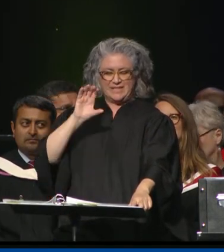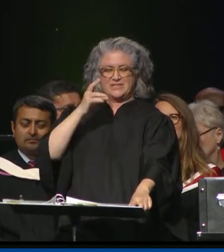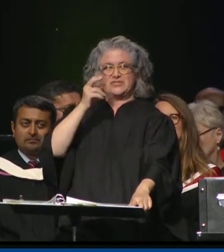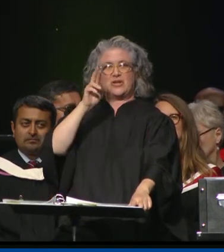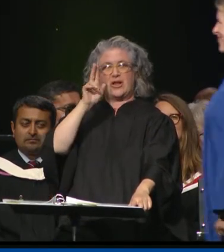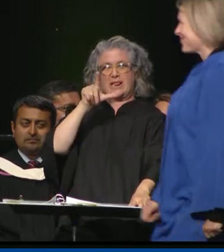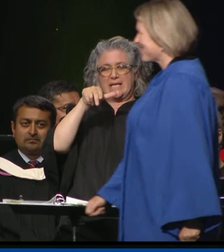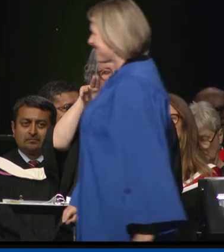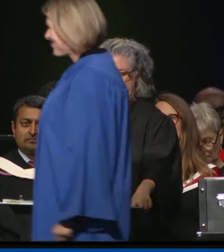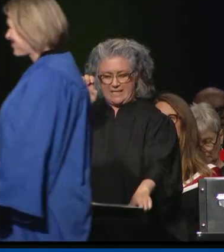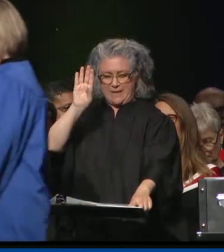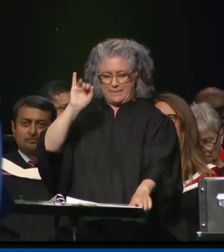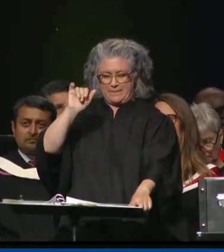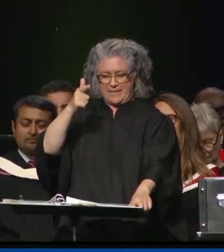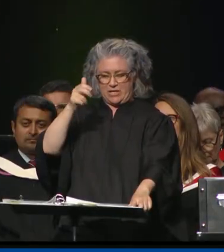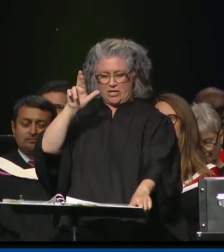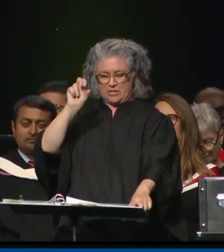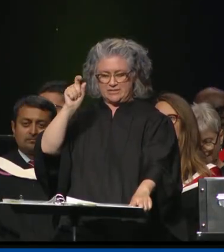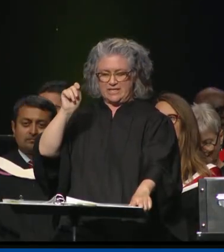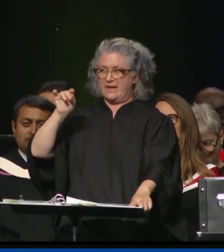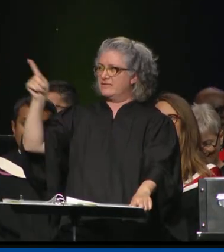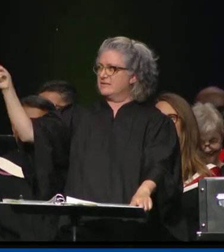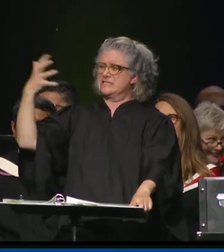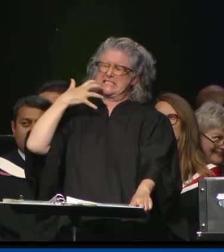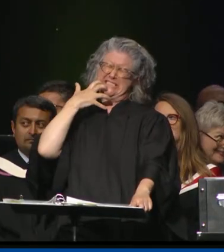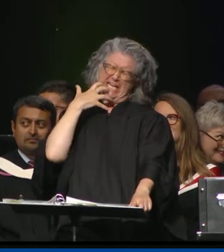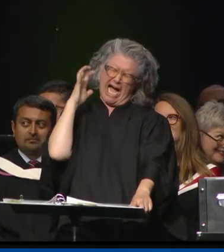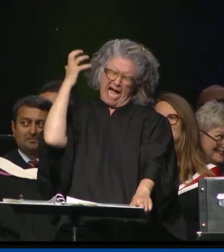Charlene Biggerstaff.